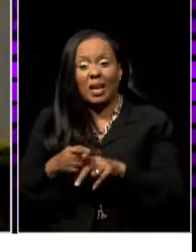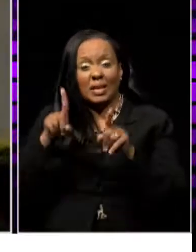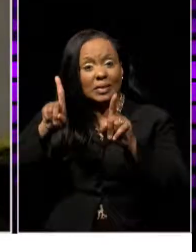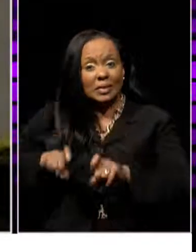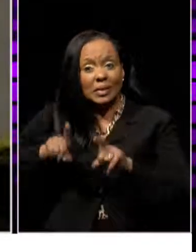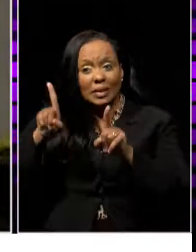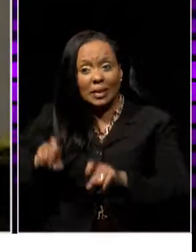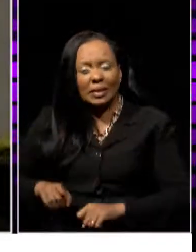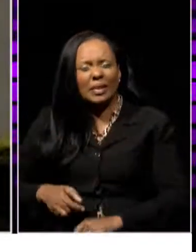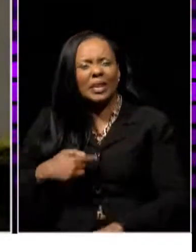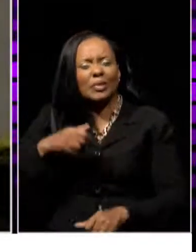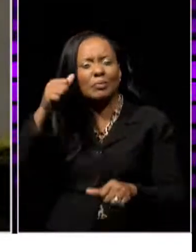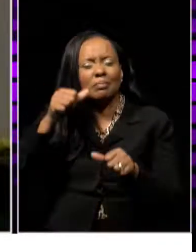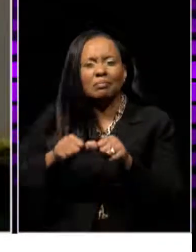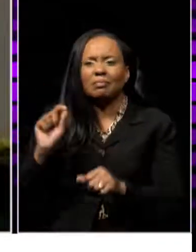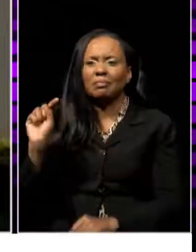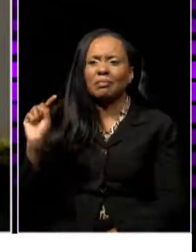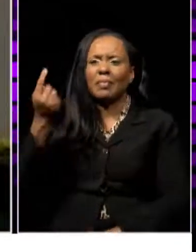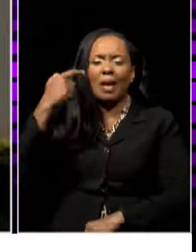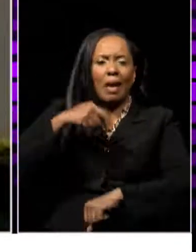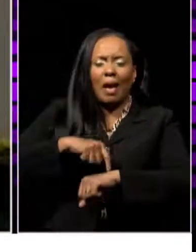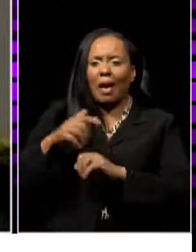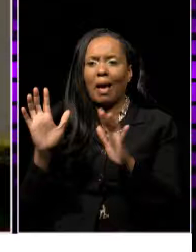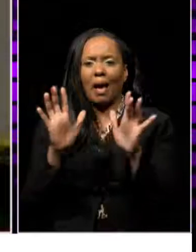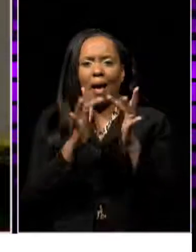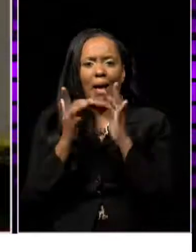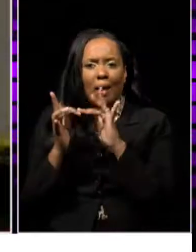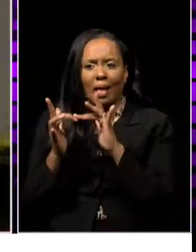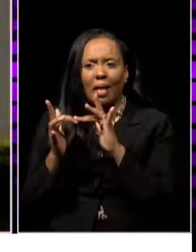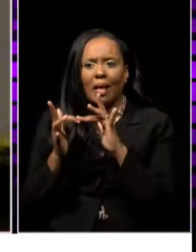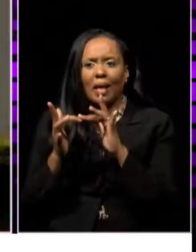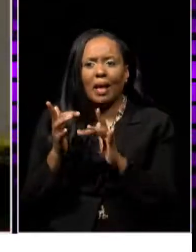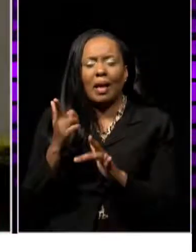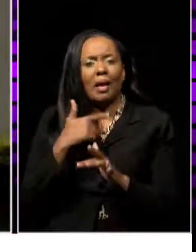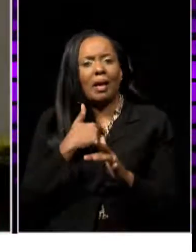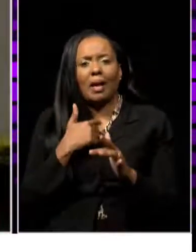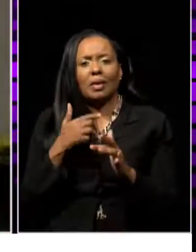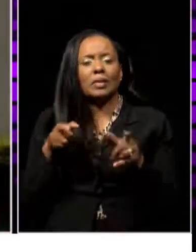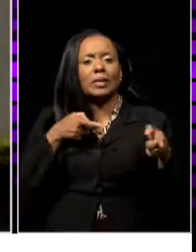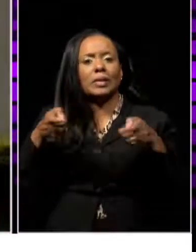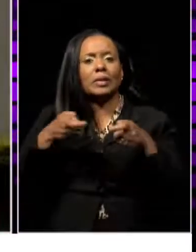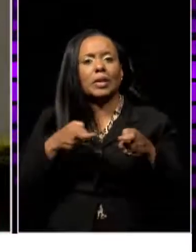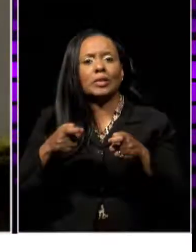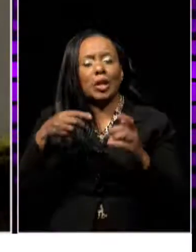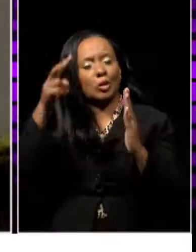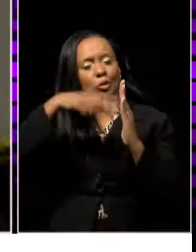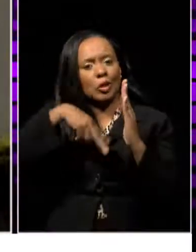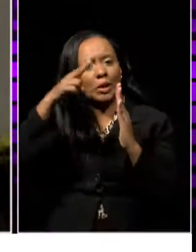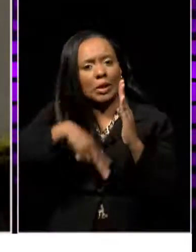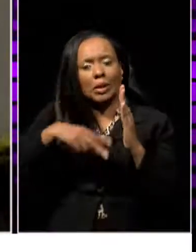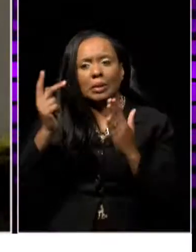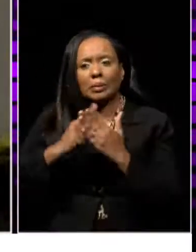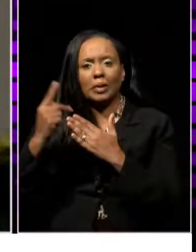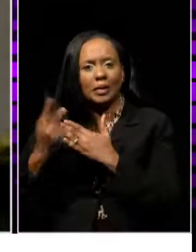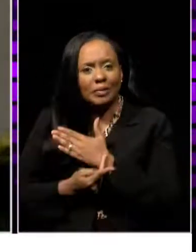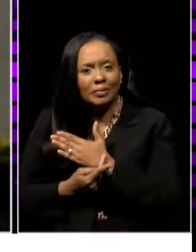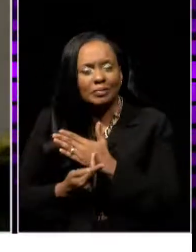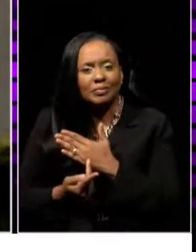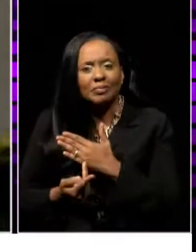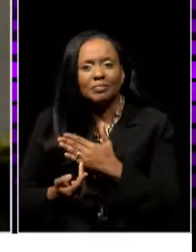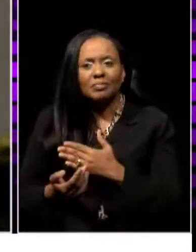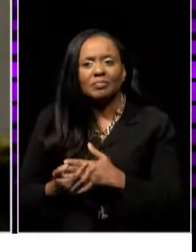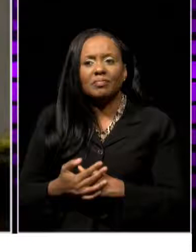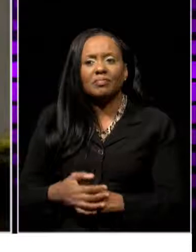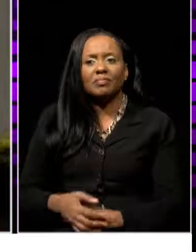the first time that we were online. I was assigned the reading program, and I would have done a type